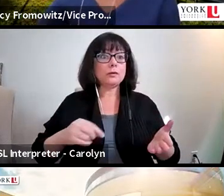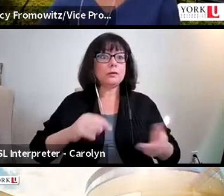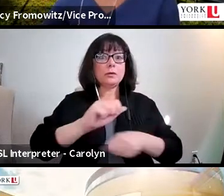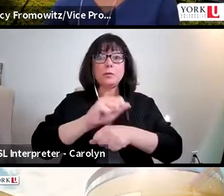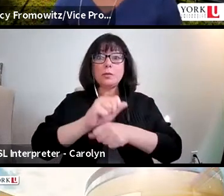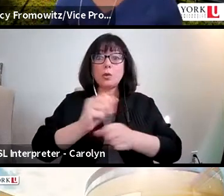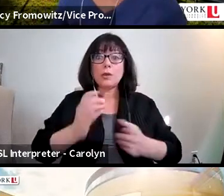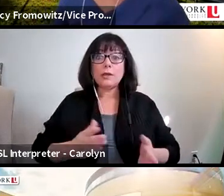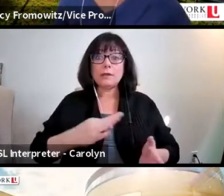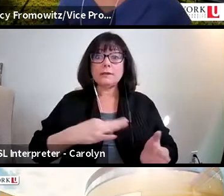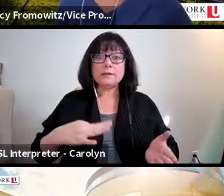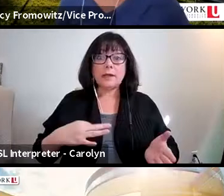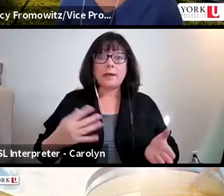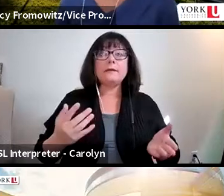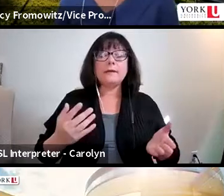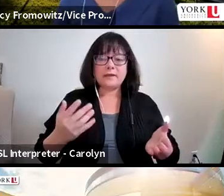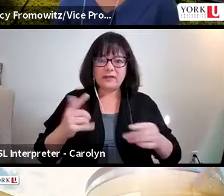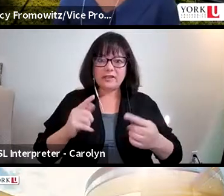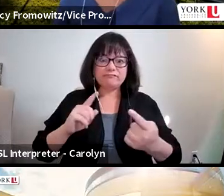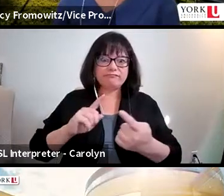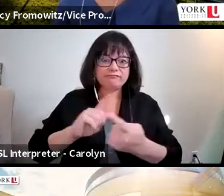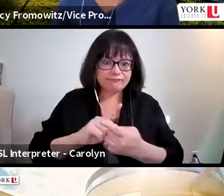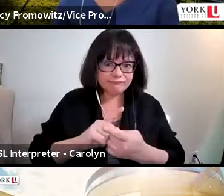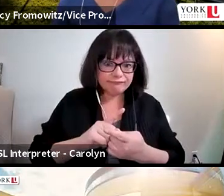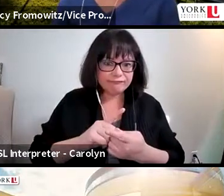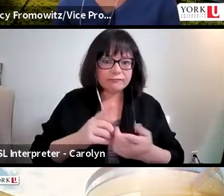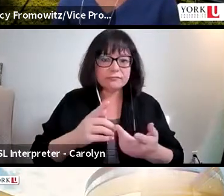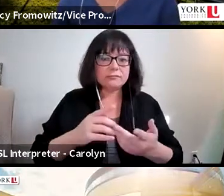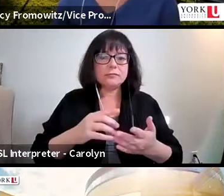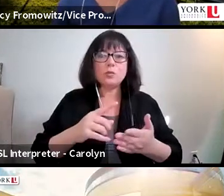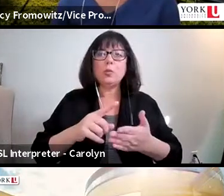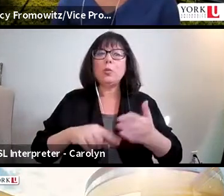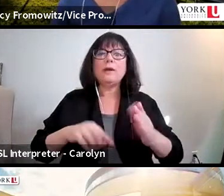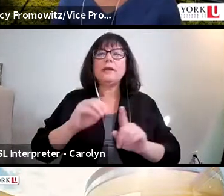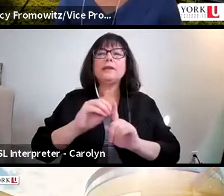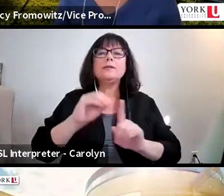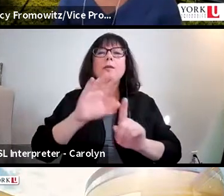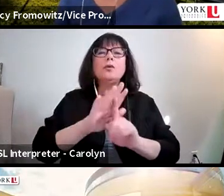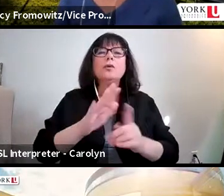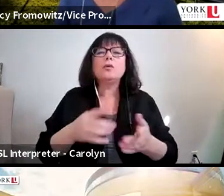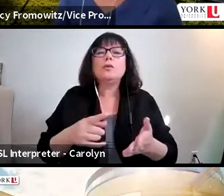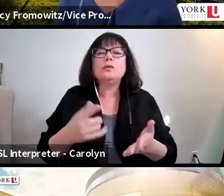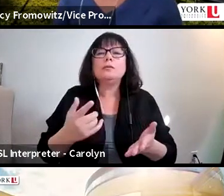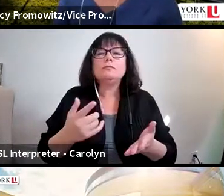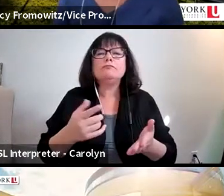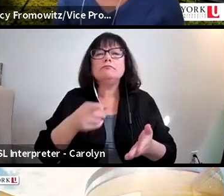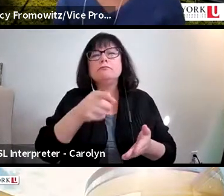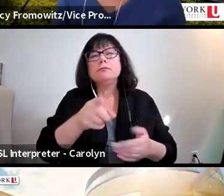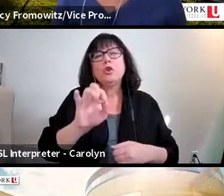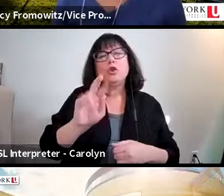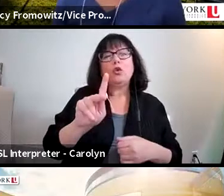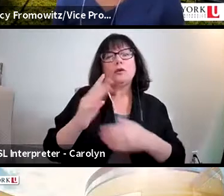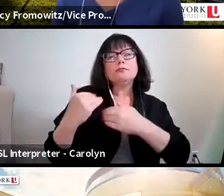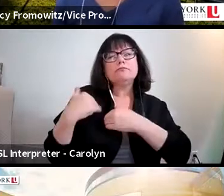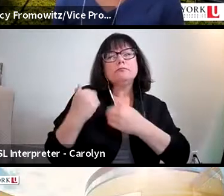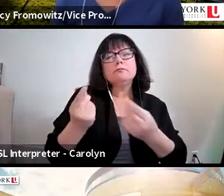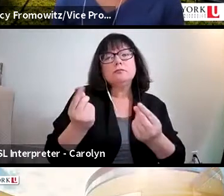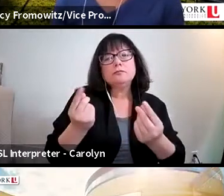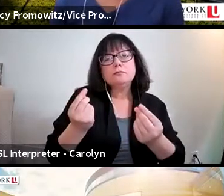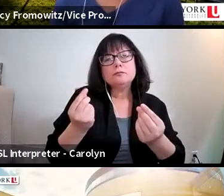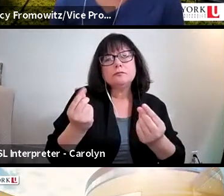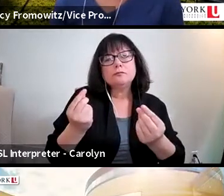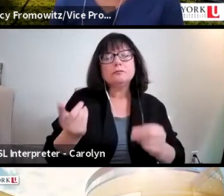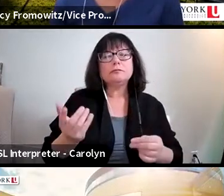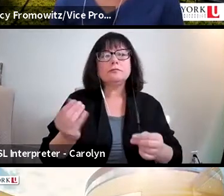exposed to those individuals, and what steps York would take to consider rolling back campus access as cases